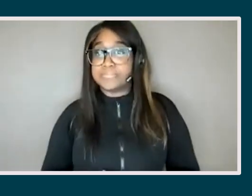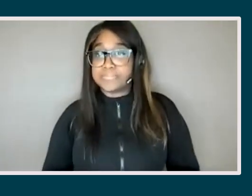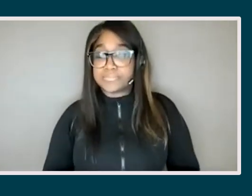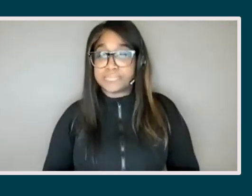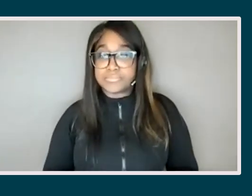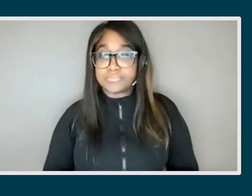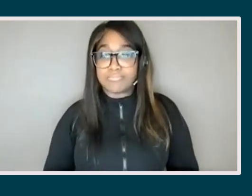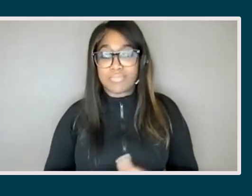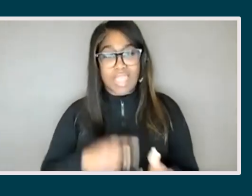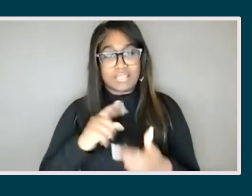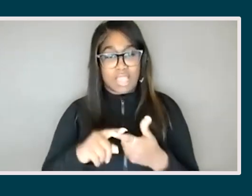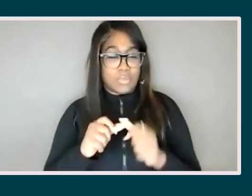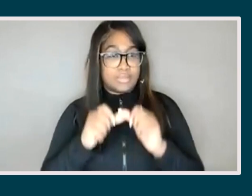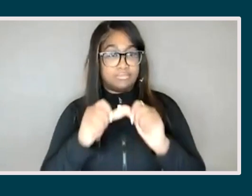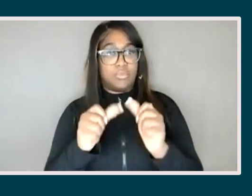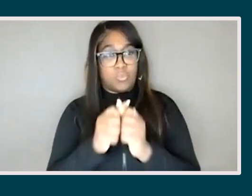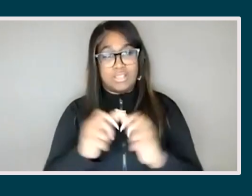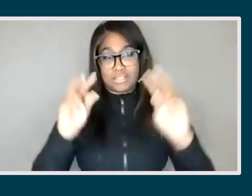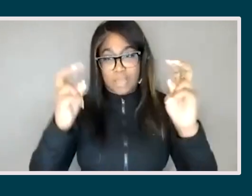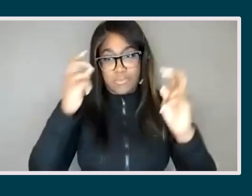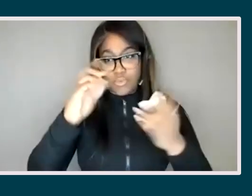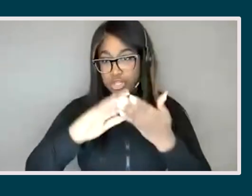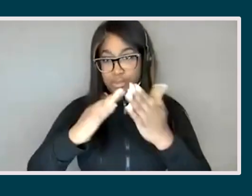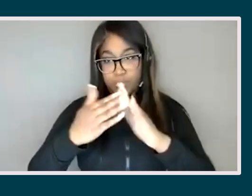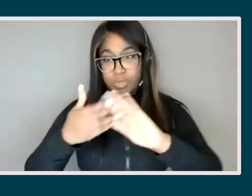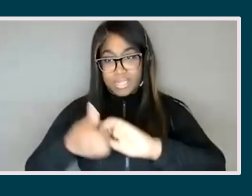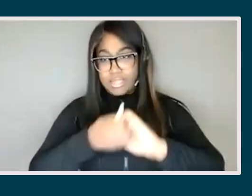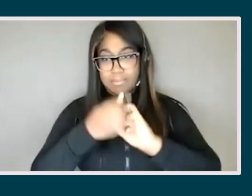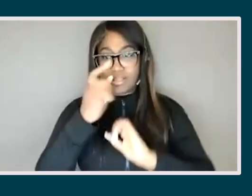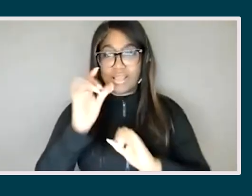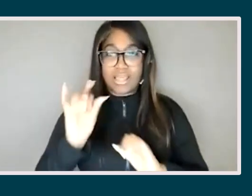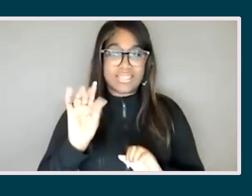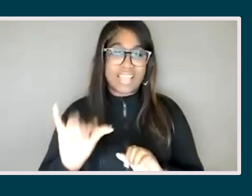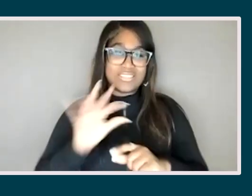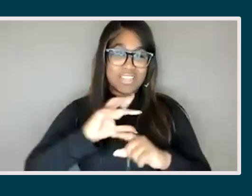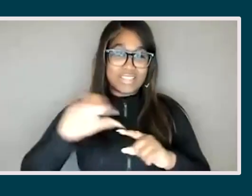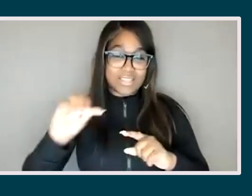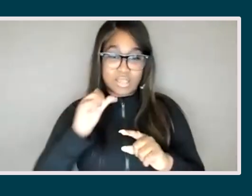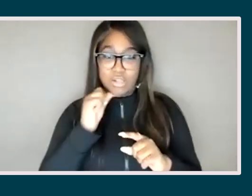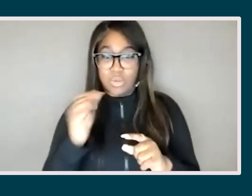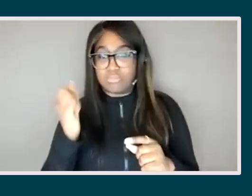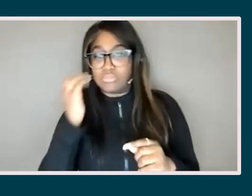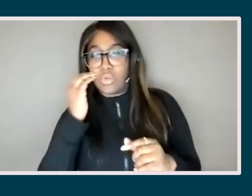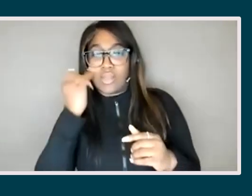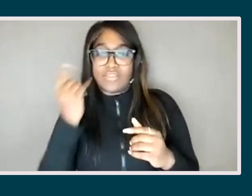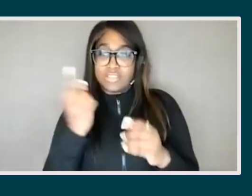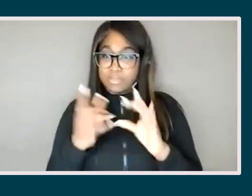And then I want to keep going on the topic of community, because I think that's fantastic. I don't know if I have something to say there right now.